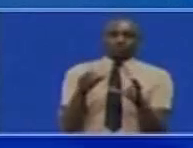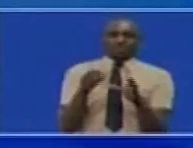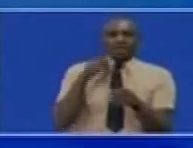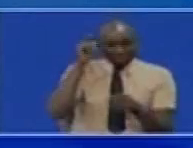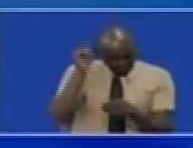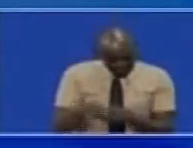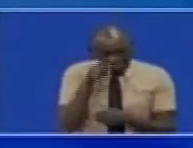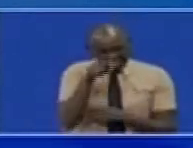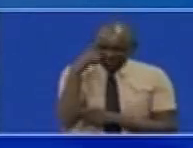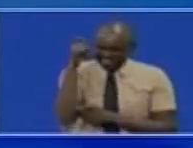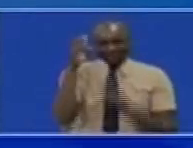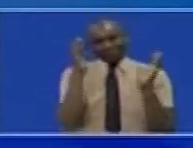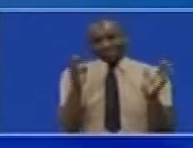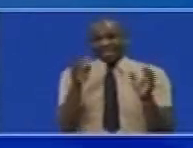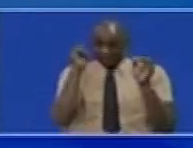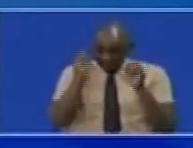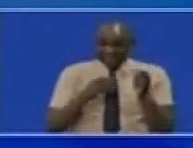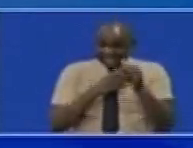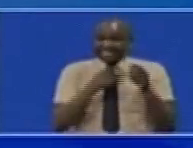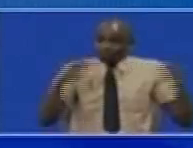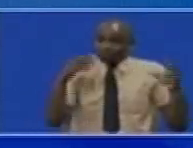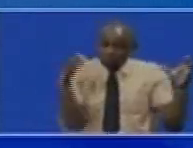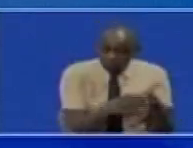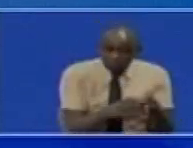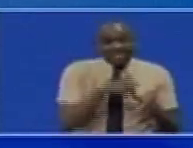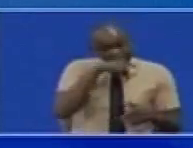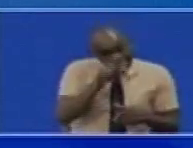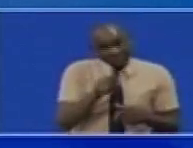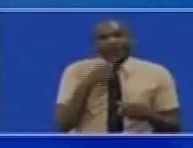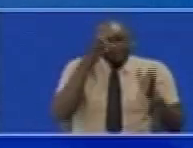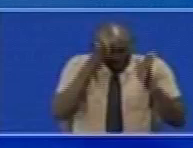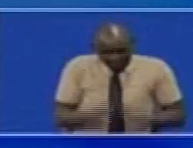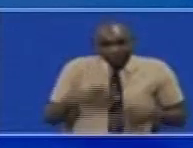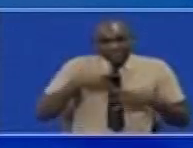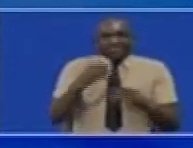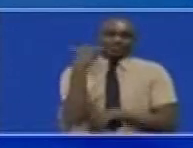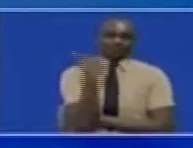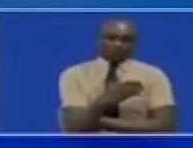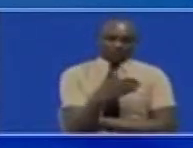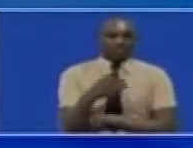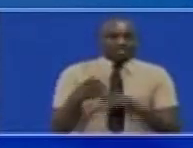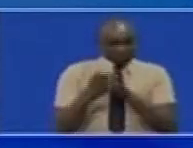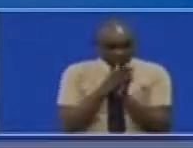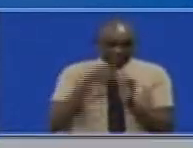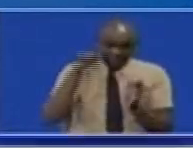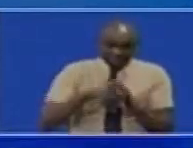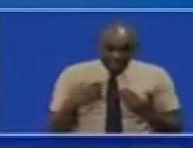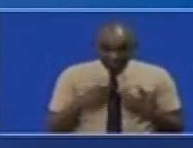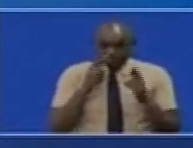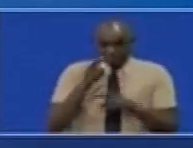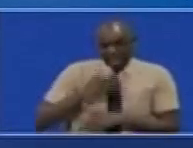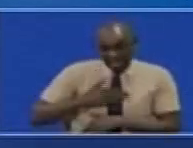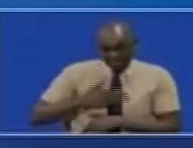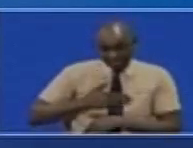remain a pipe dream unless leaders in the opposition sacrifice personal interest. Patrick Amimo has tonight's